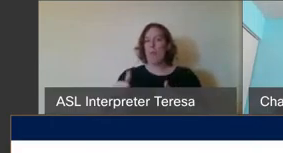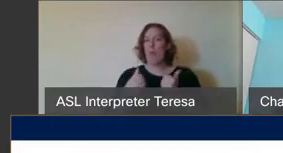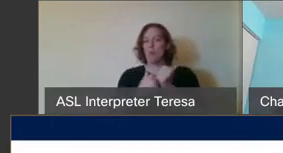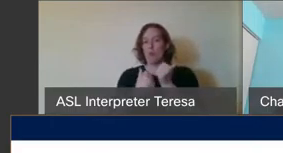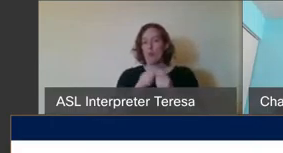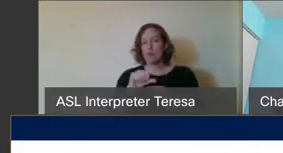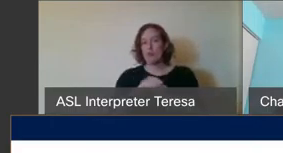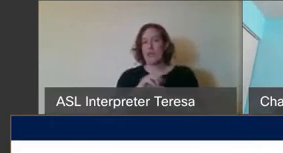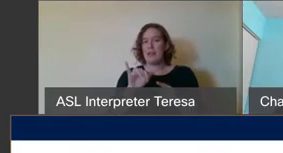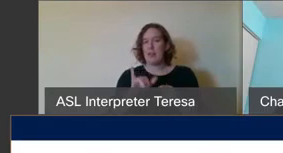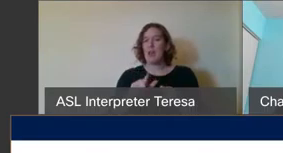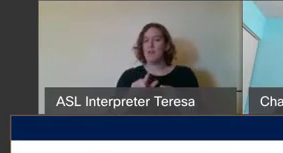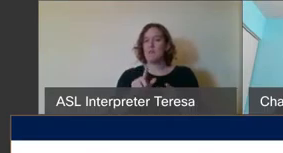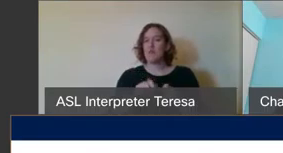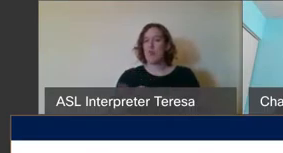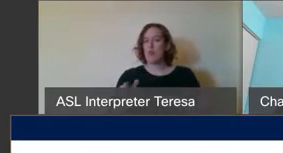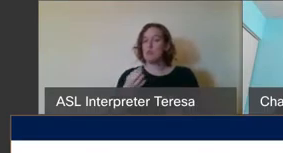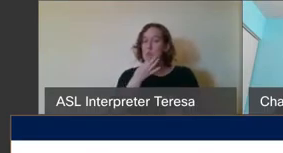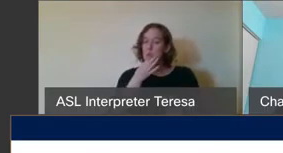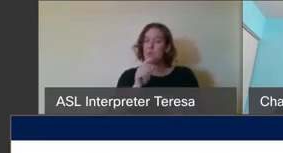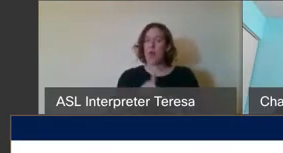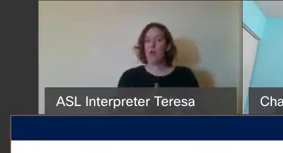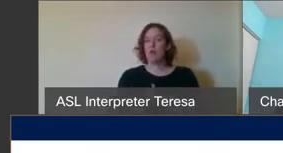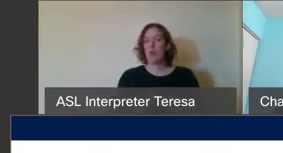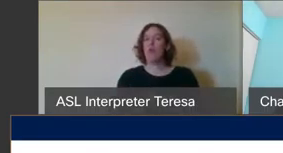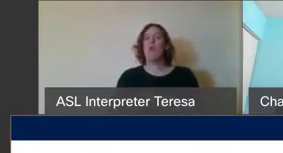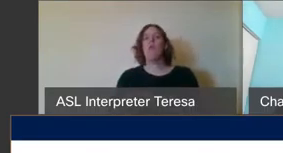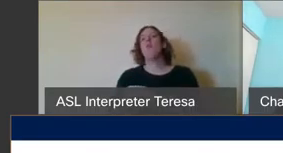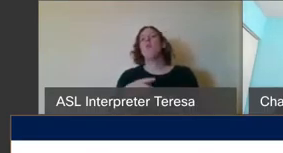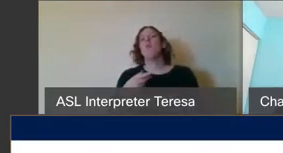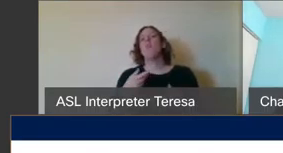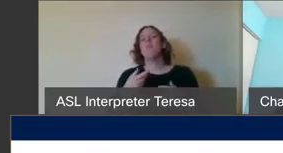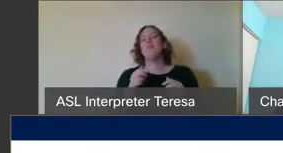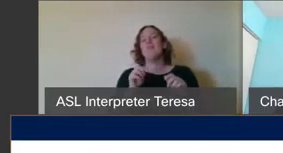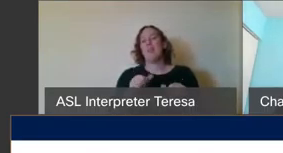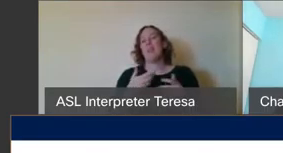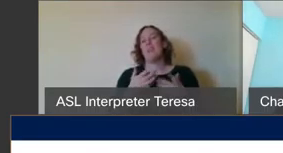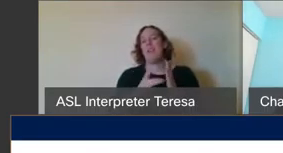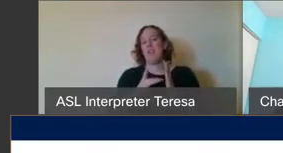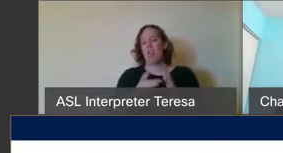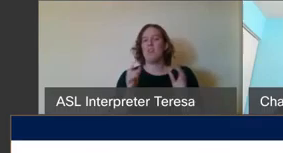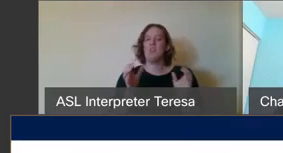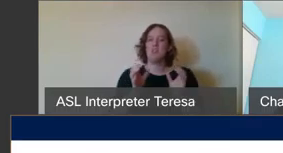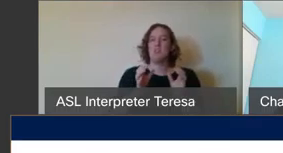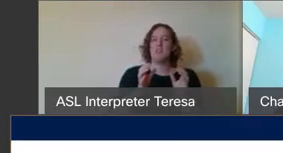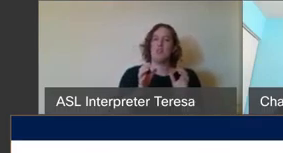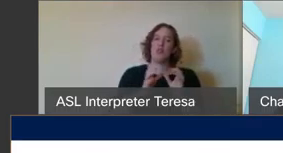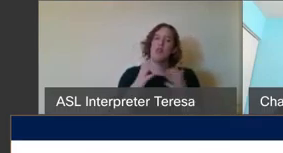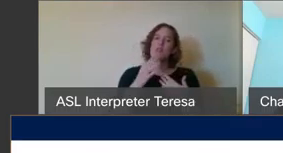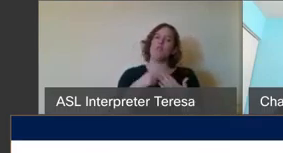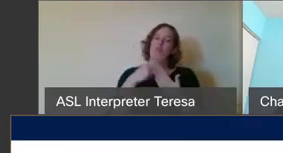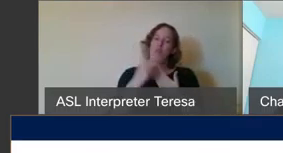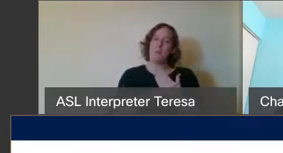launching very soon, as well as the enabling technology accreditation program.